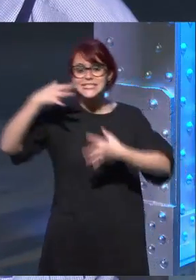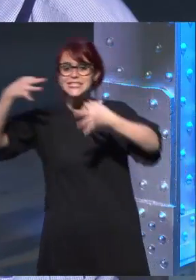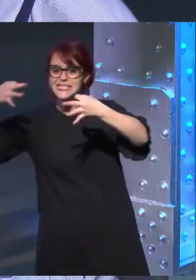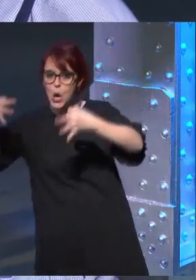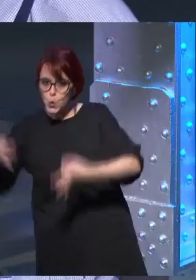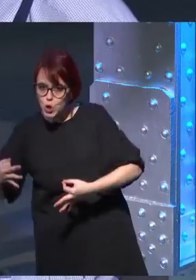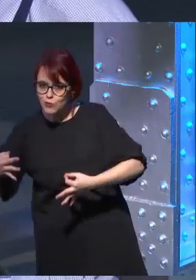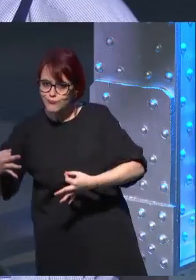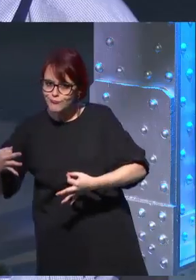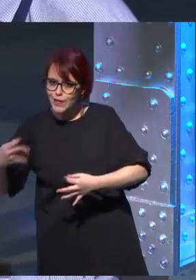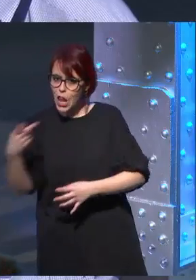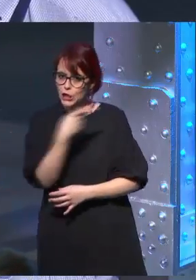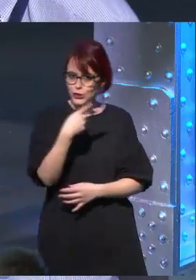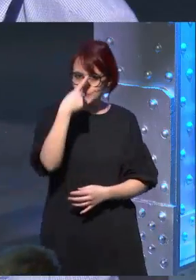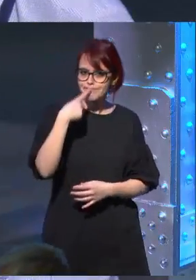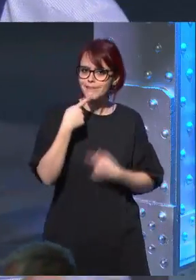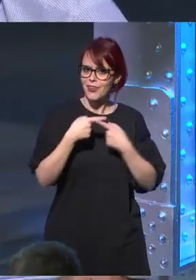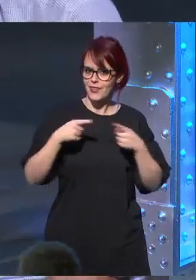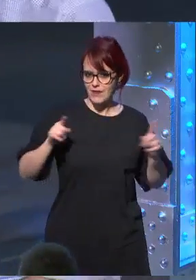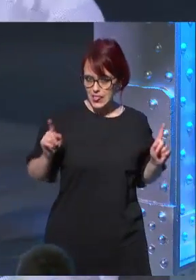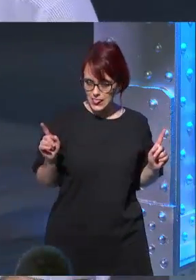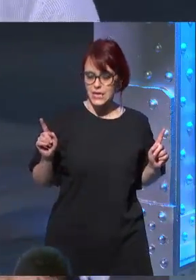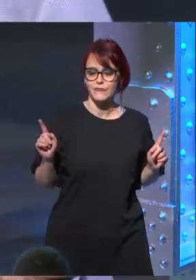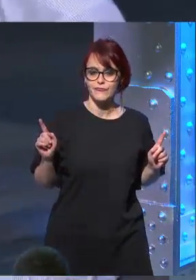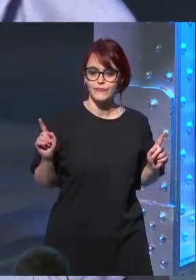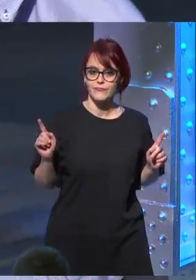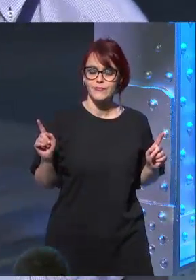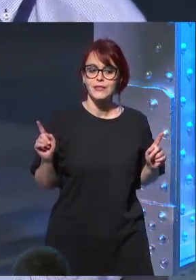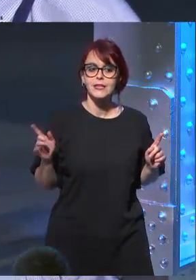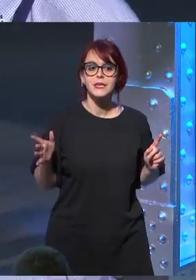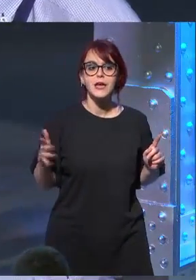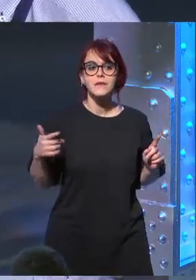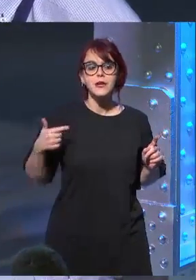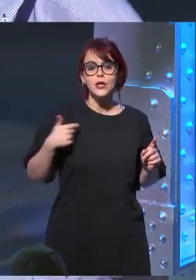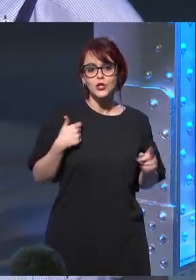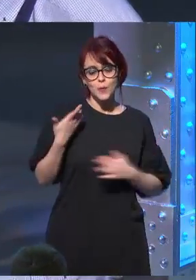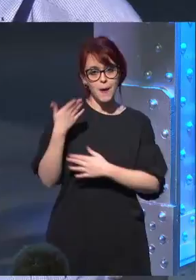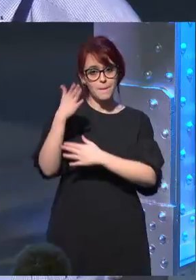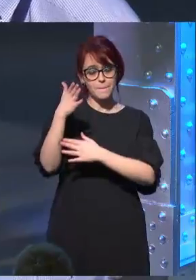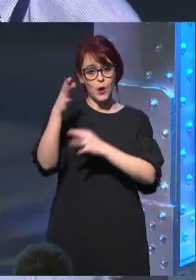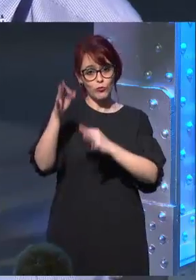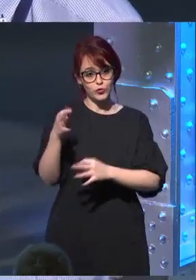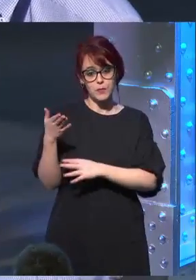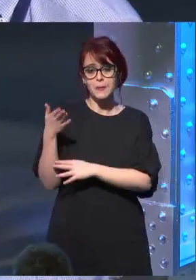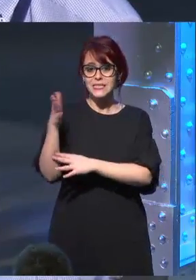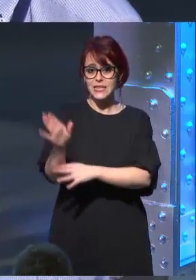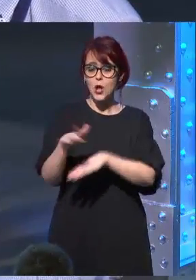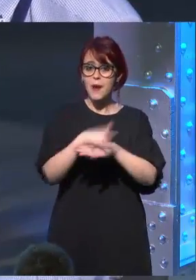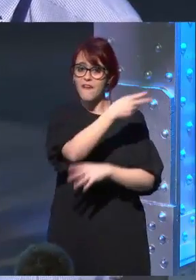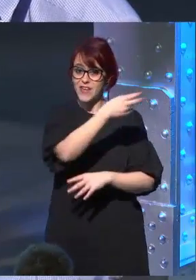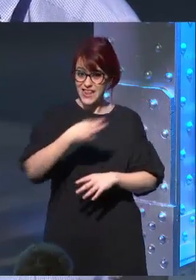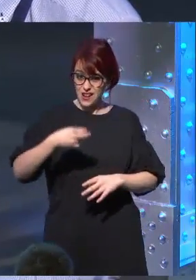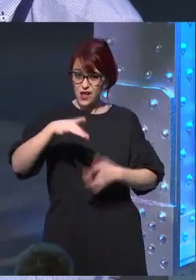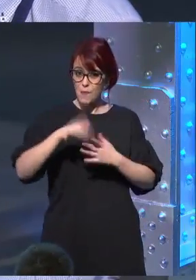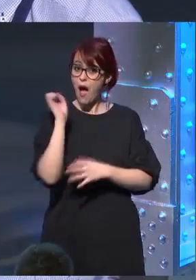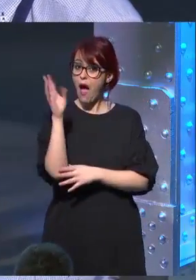being relaxed and being safe. And I think that they have to set that difference. Well, when I was